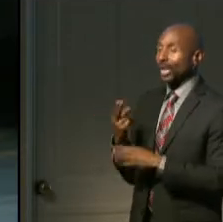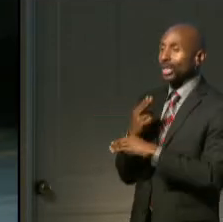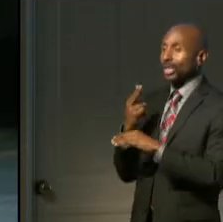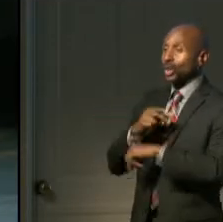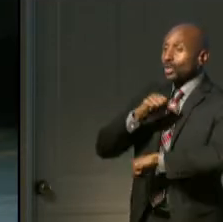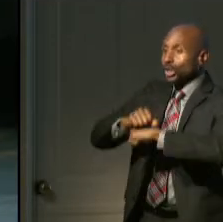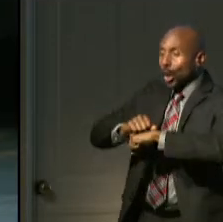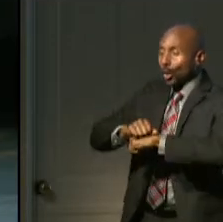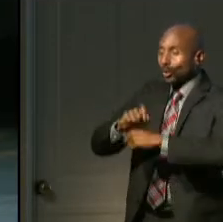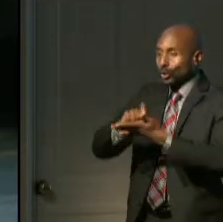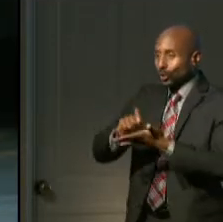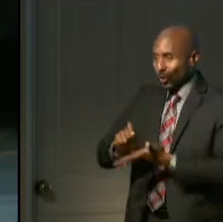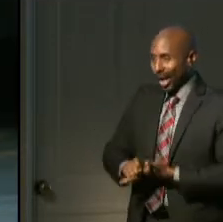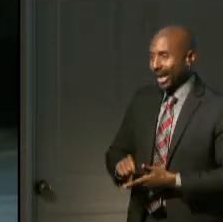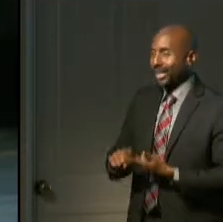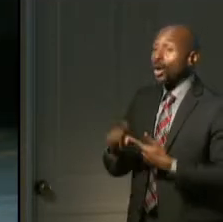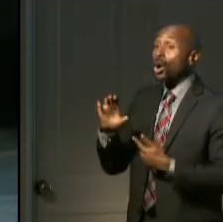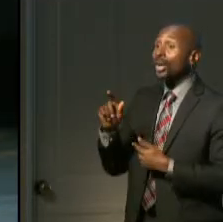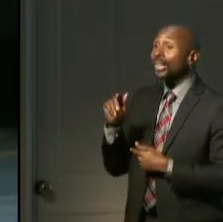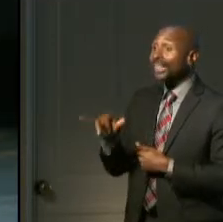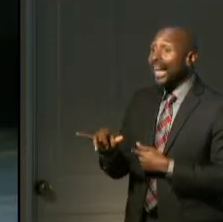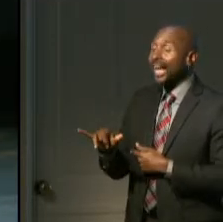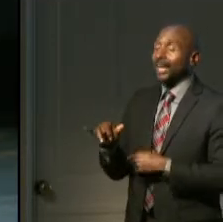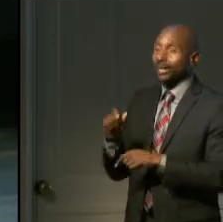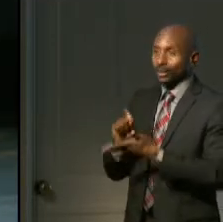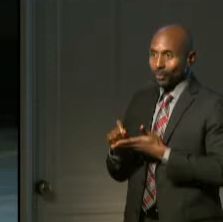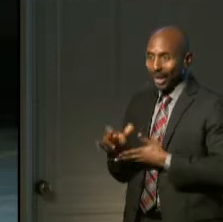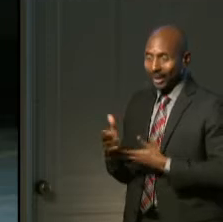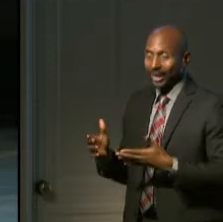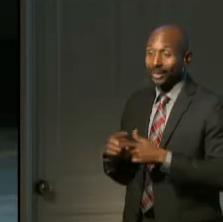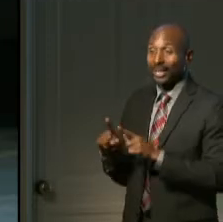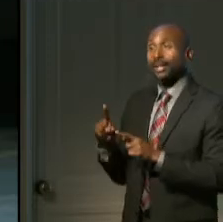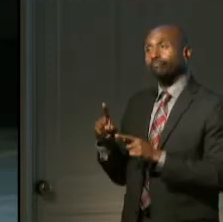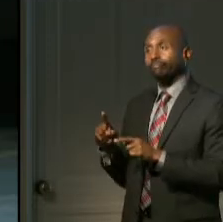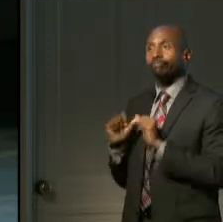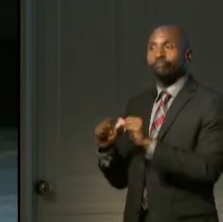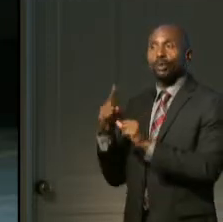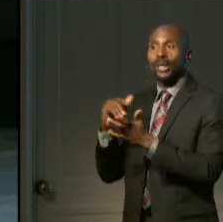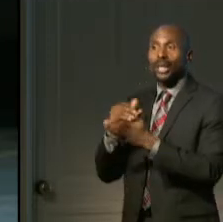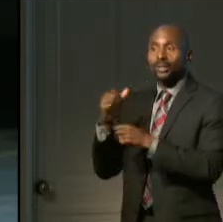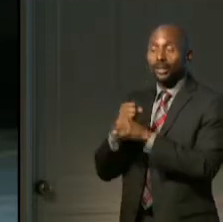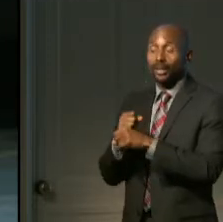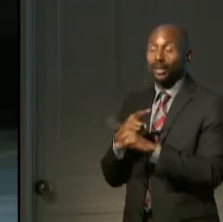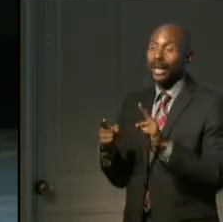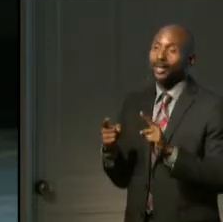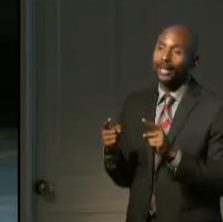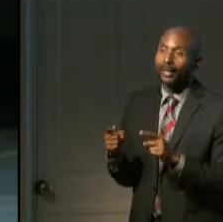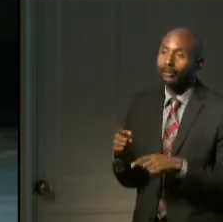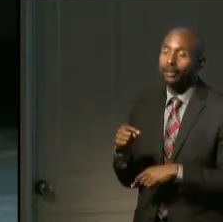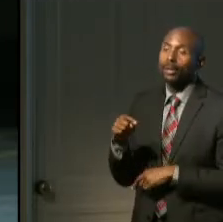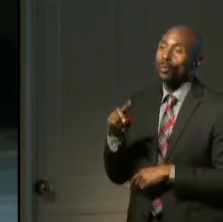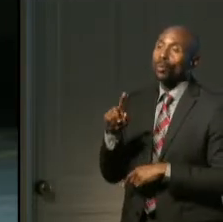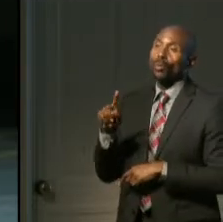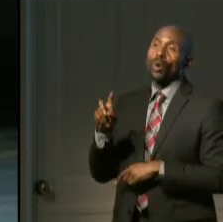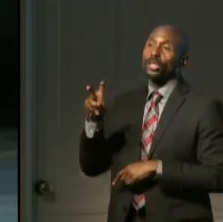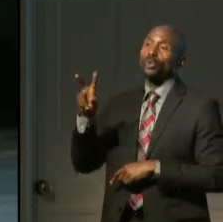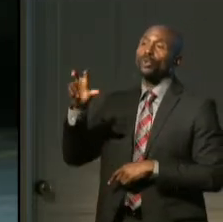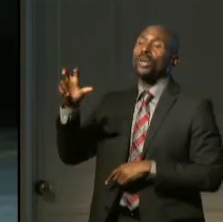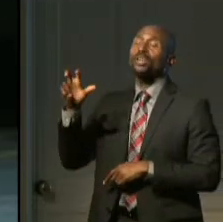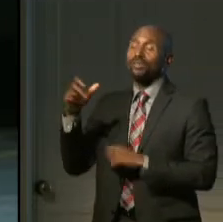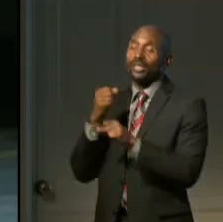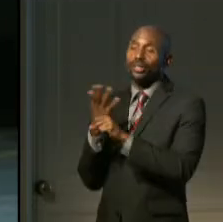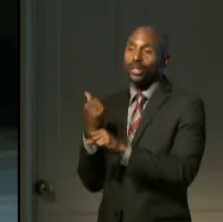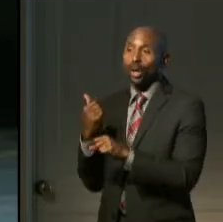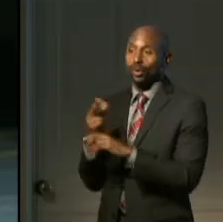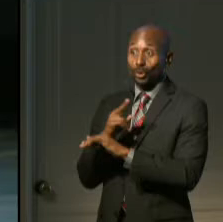and clay, and it lasted 1,000 years. And 100 years ago, we wrote it down on paper, and it's lasted hundreds of years. And now we're writing things in